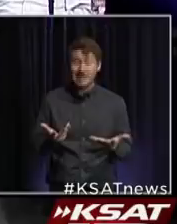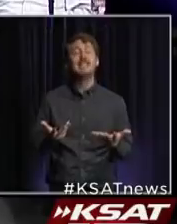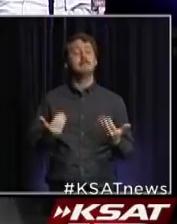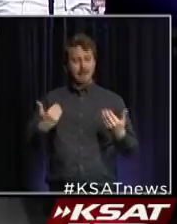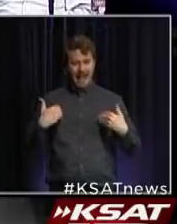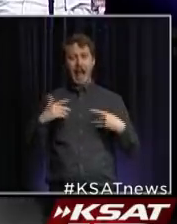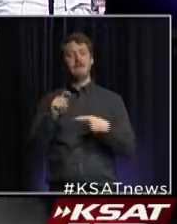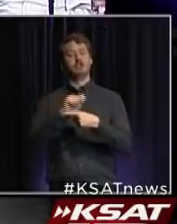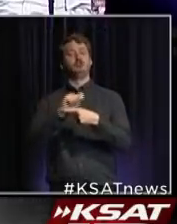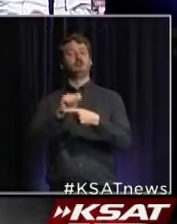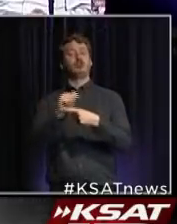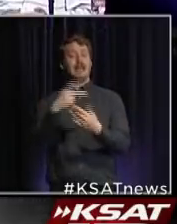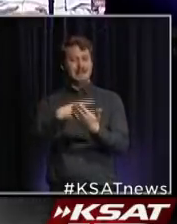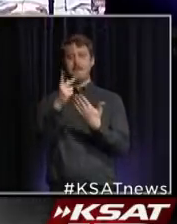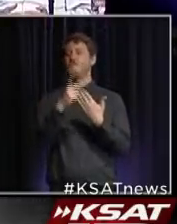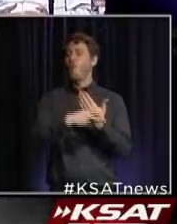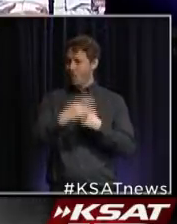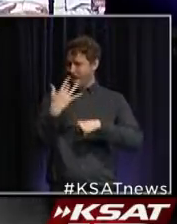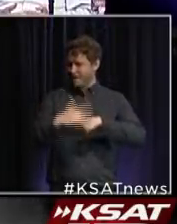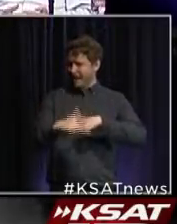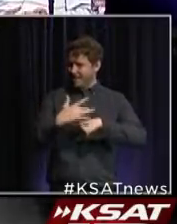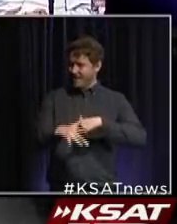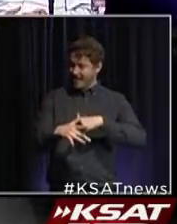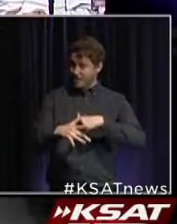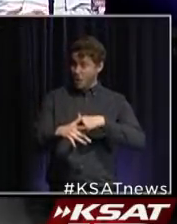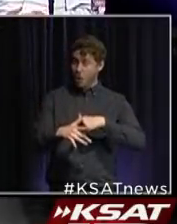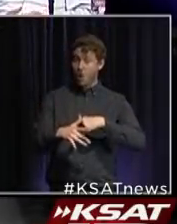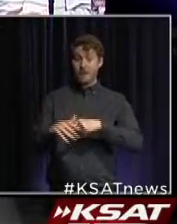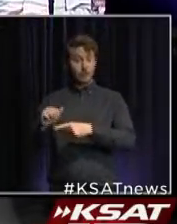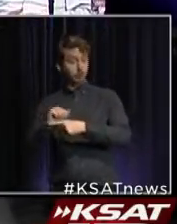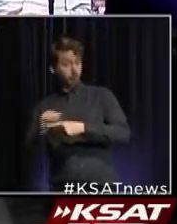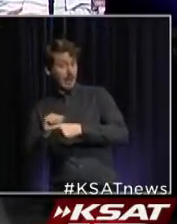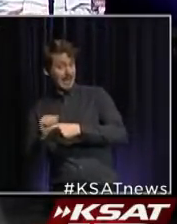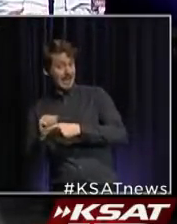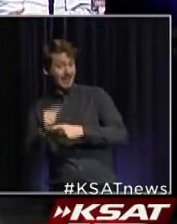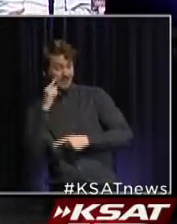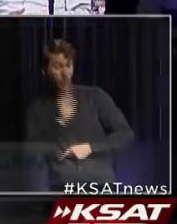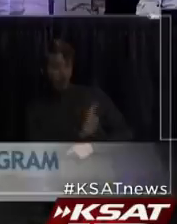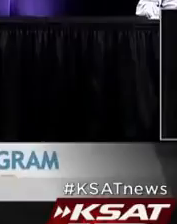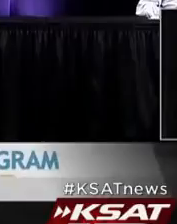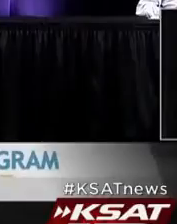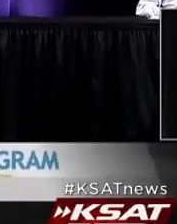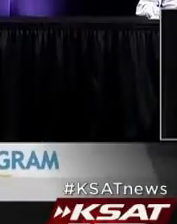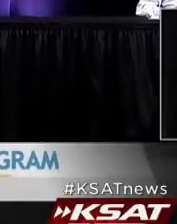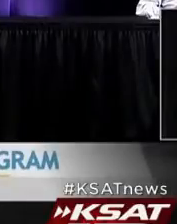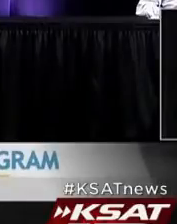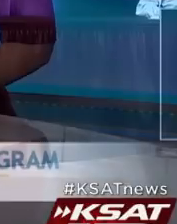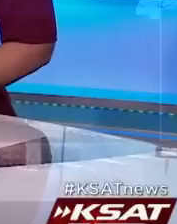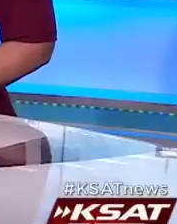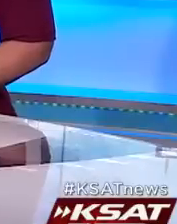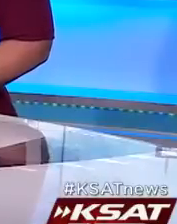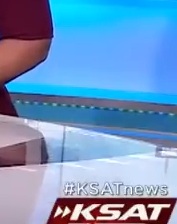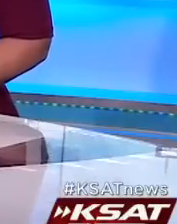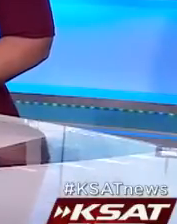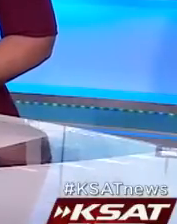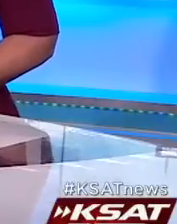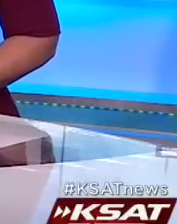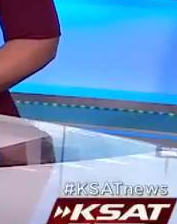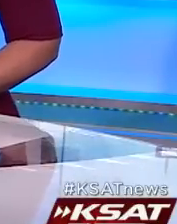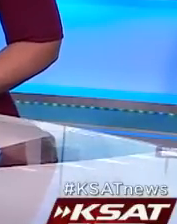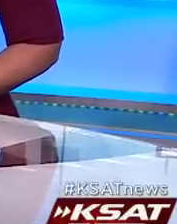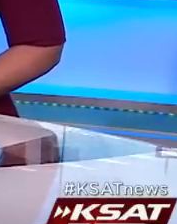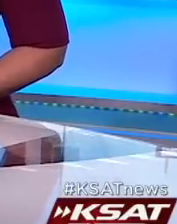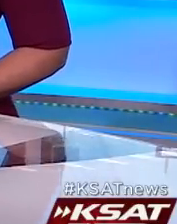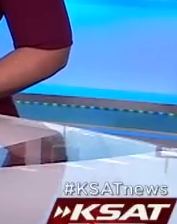training program available for you, and where you can train for jobs that are available in our community today to be conducted safely. All right, as we thought, a lot of talk about the fact that